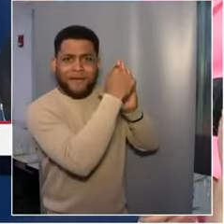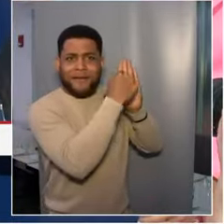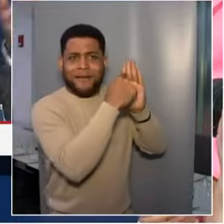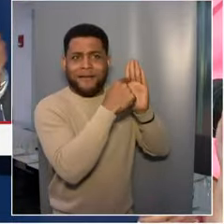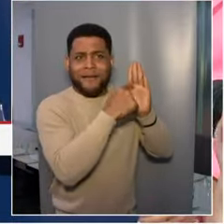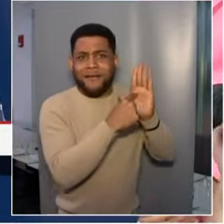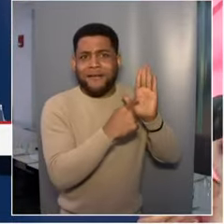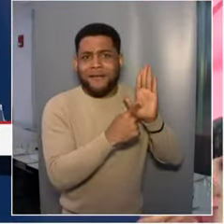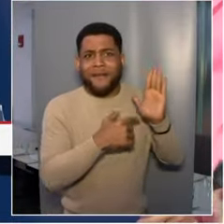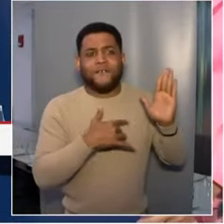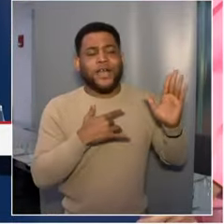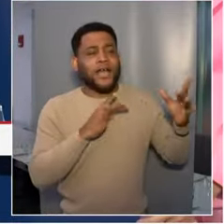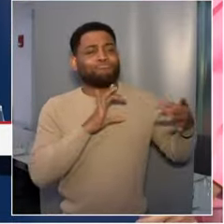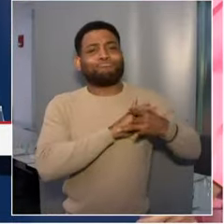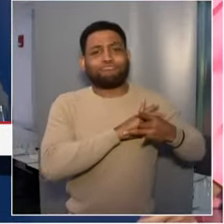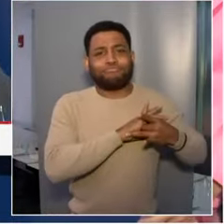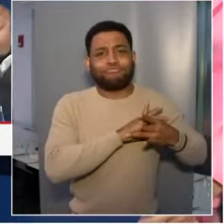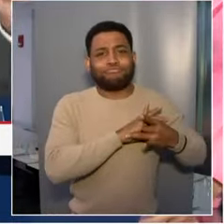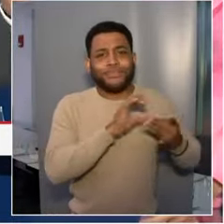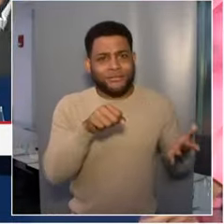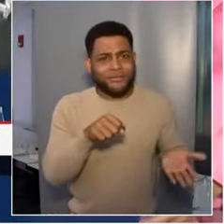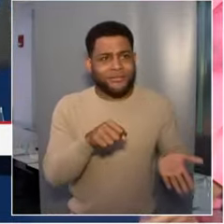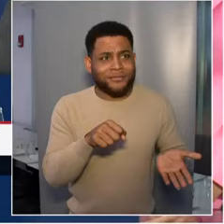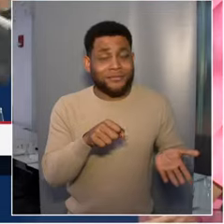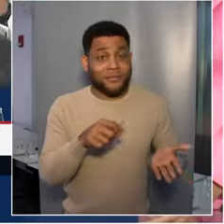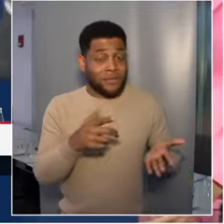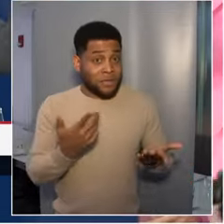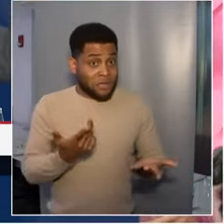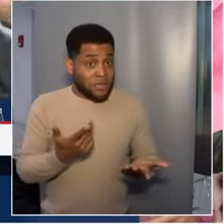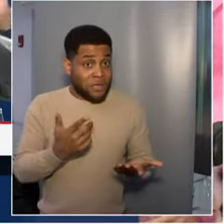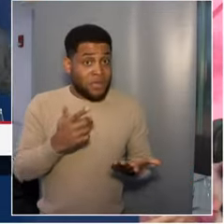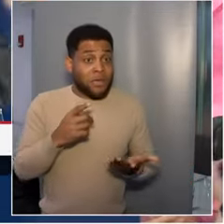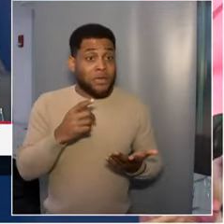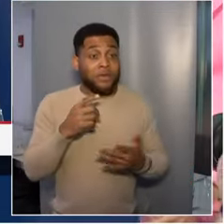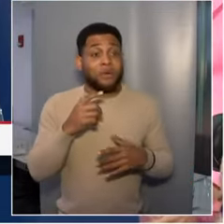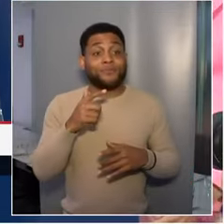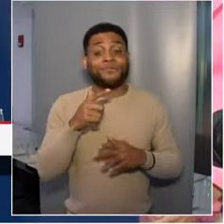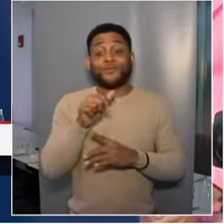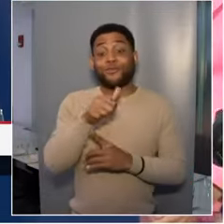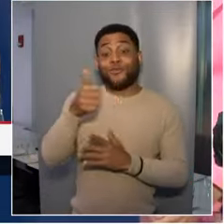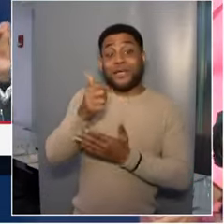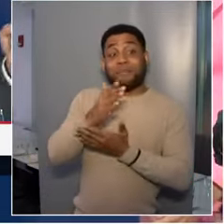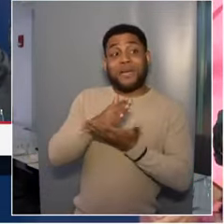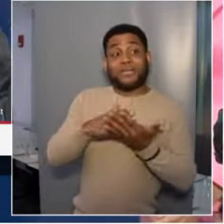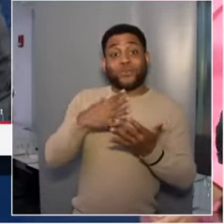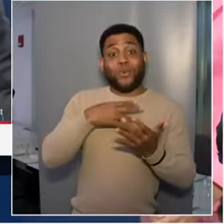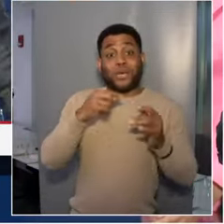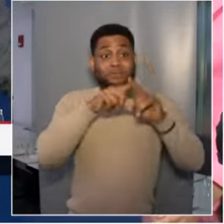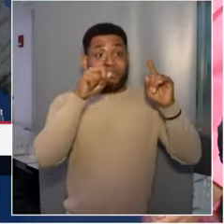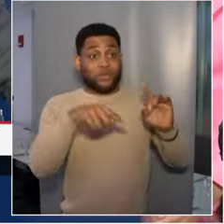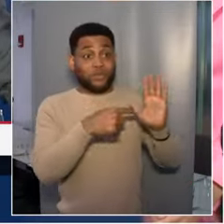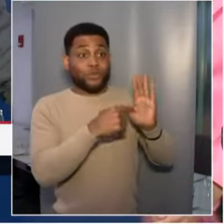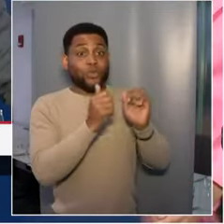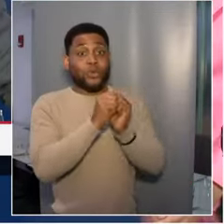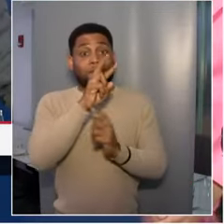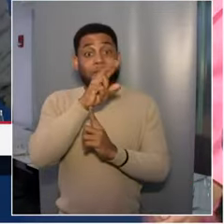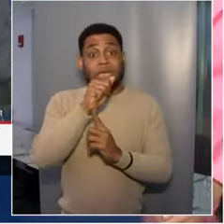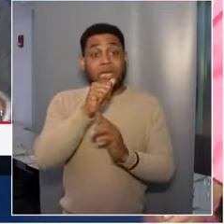And when I looked at the other side of the board, some of them weren't scoring as high, and they weren't